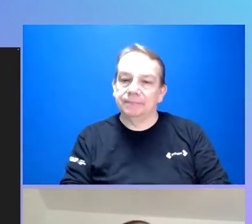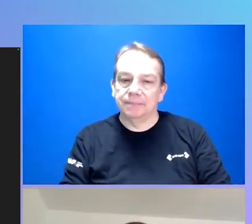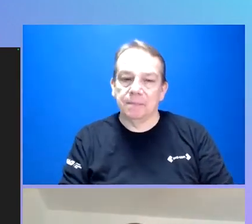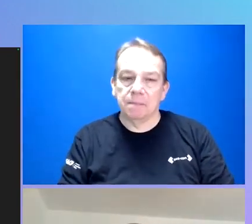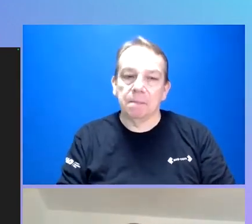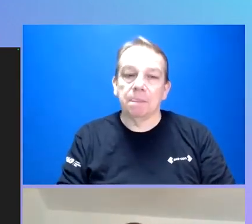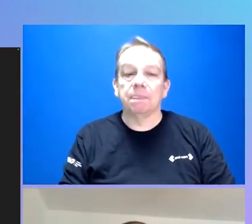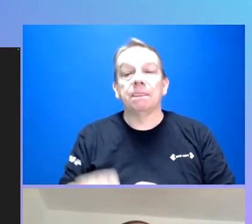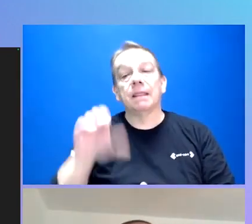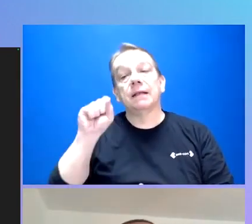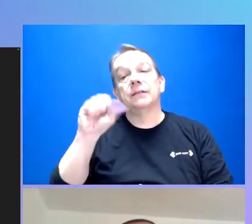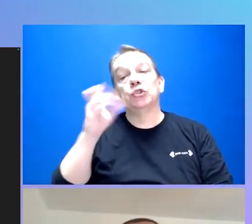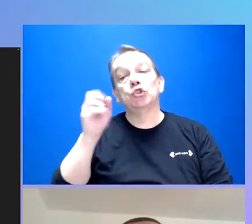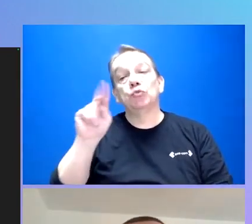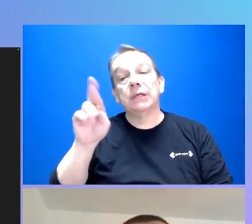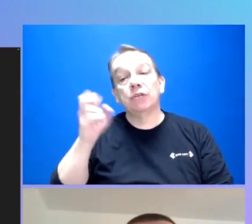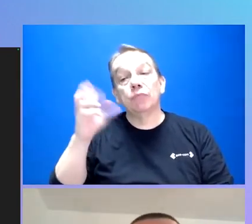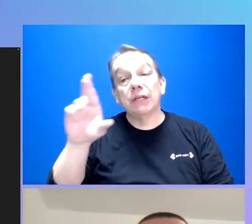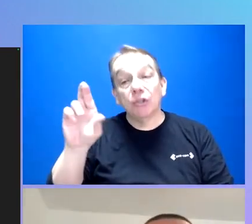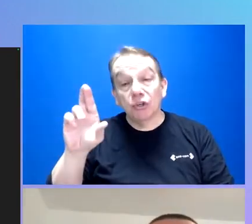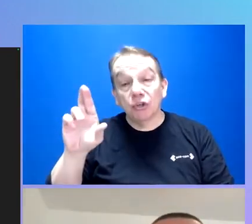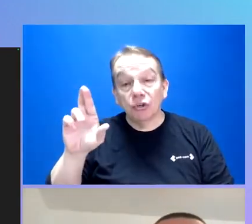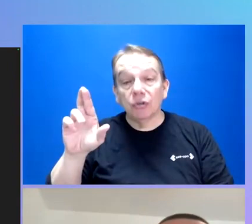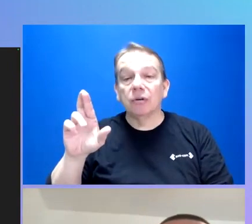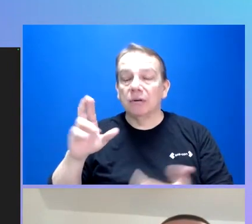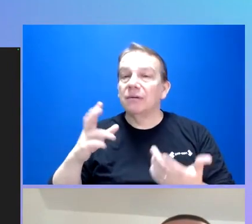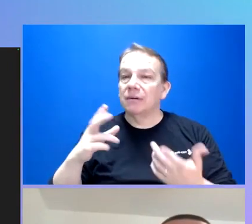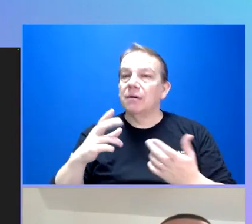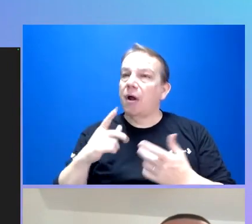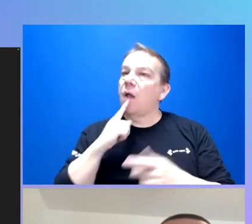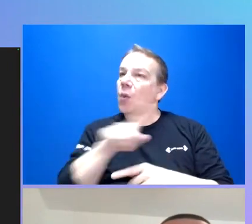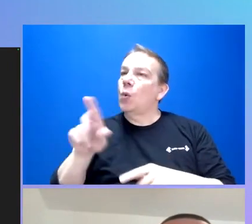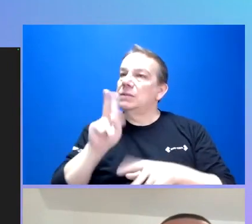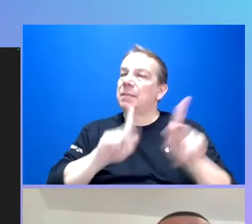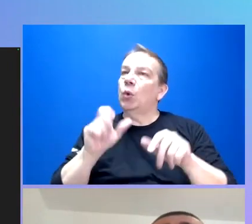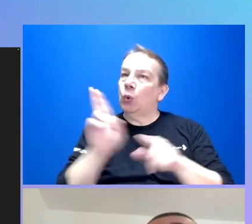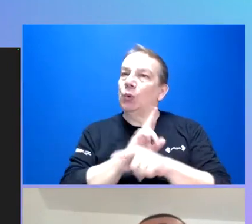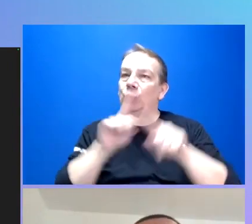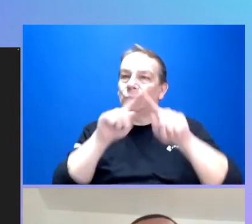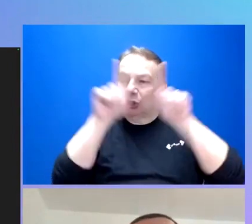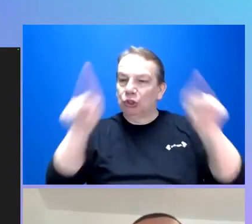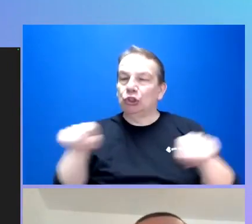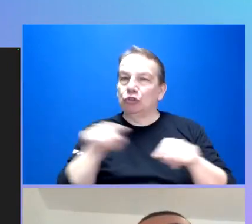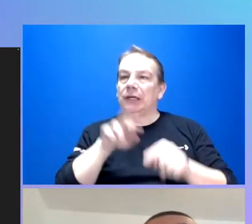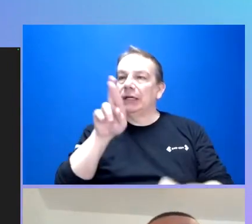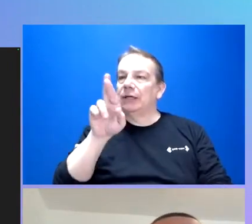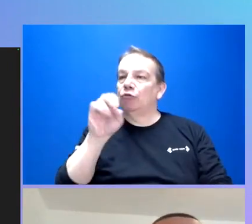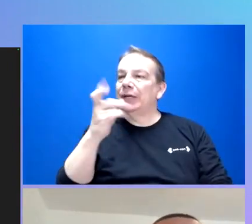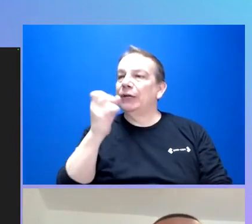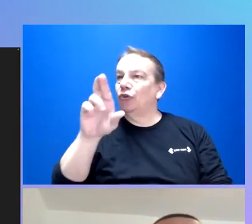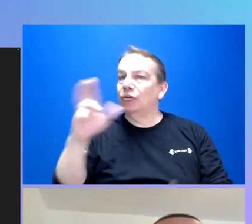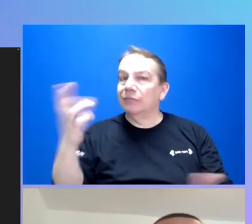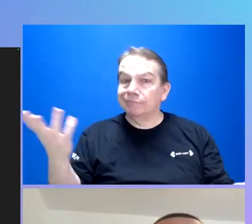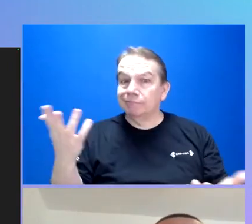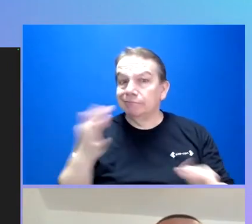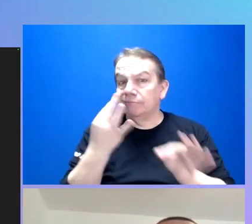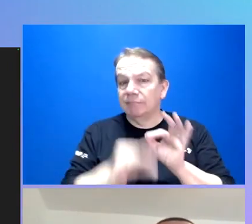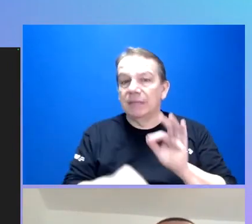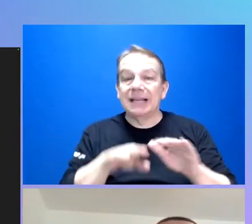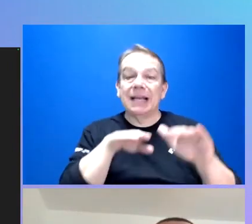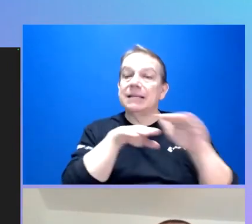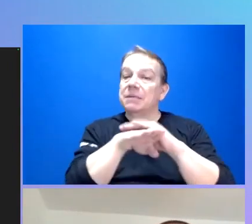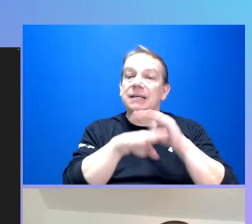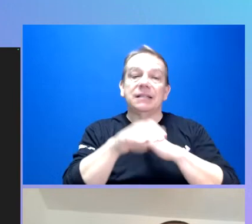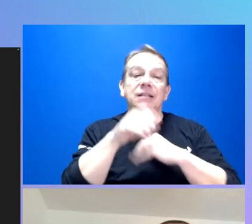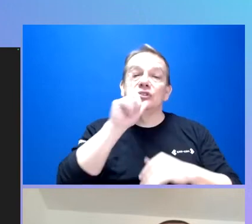Screen reader users are screen reader users. You may have heard this before.